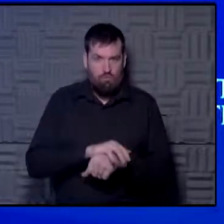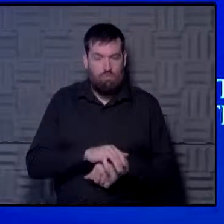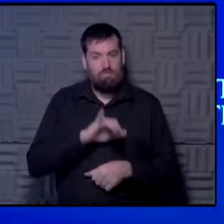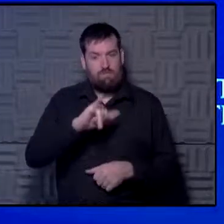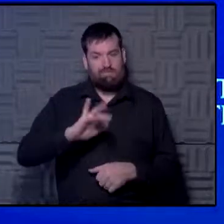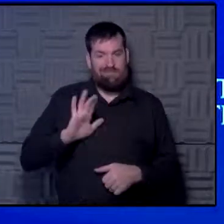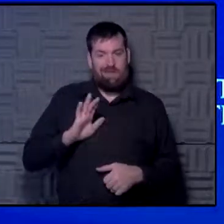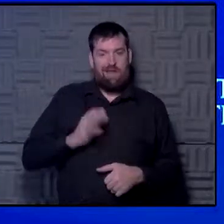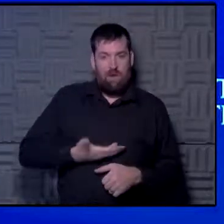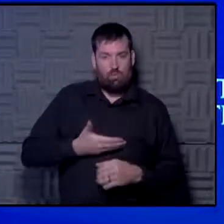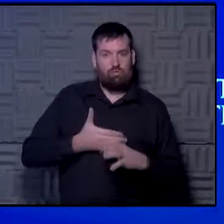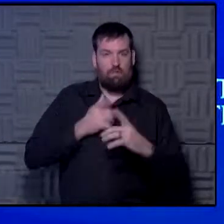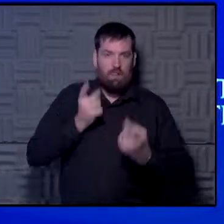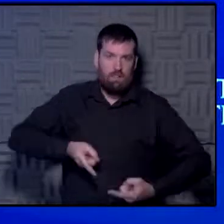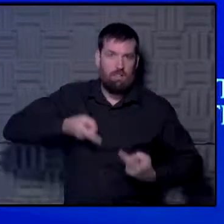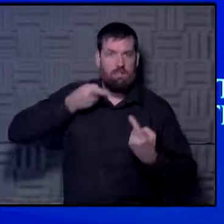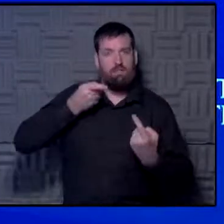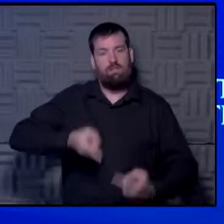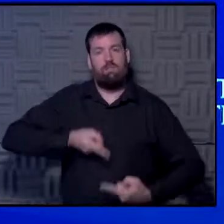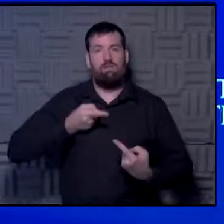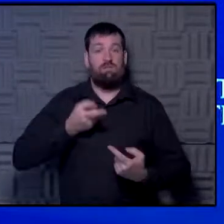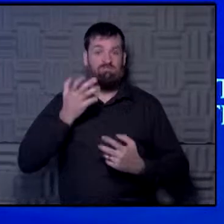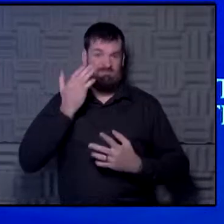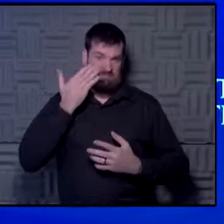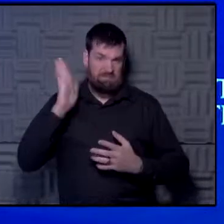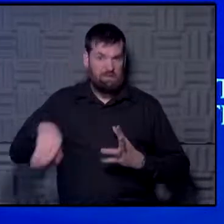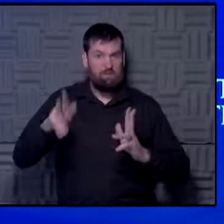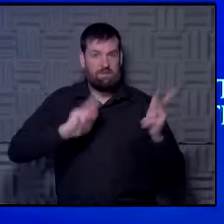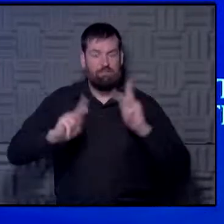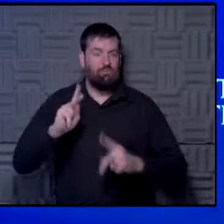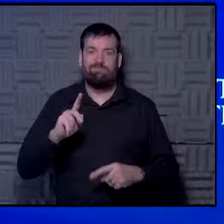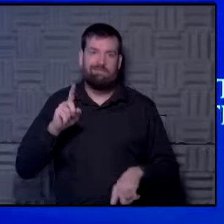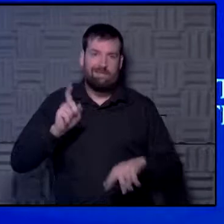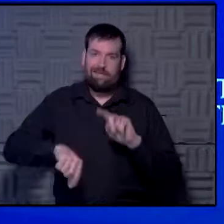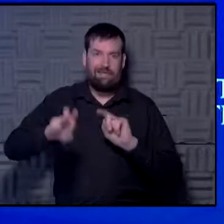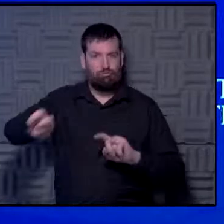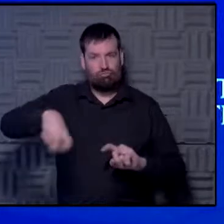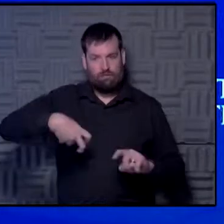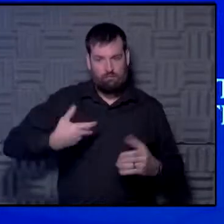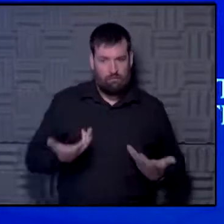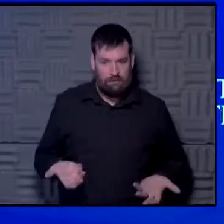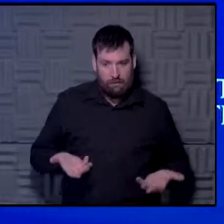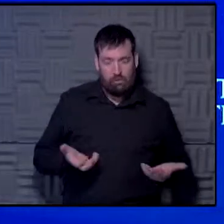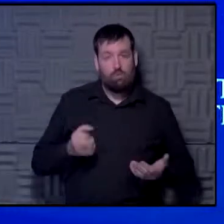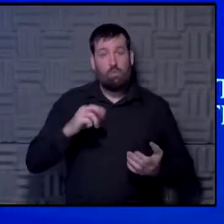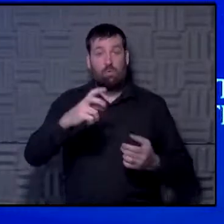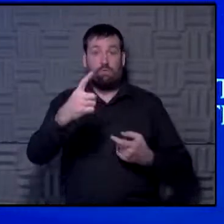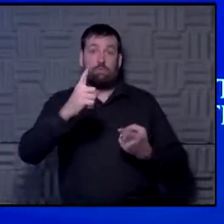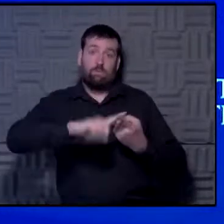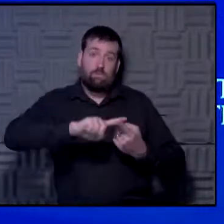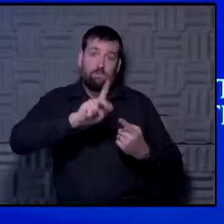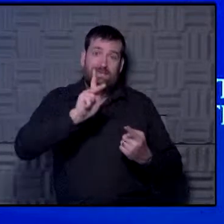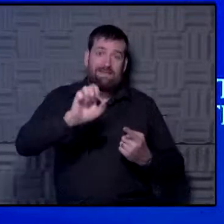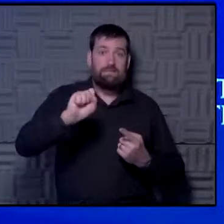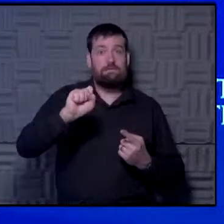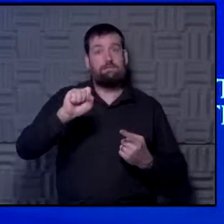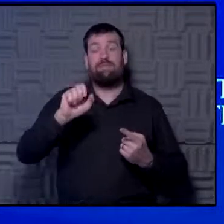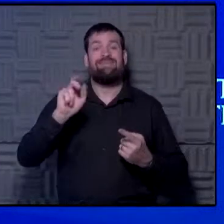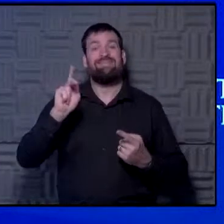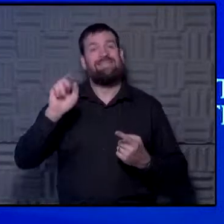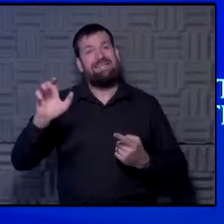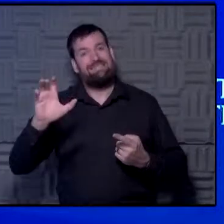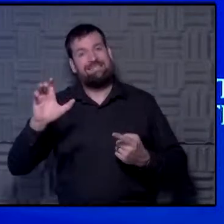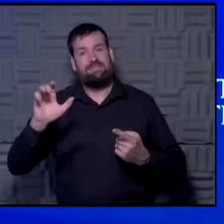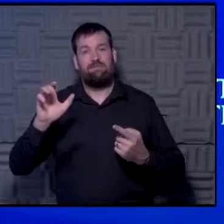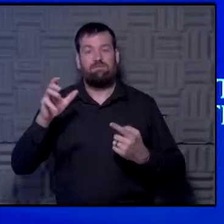been our struggle here, and we know that there are people that we couldn't get transferred into our hospital or into Kansas City from outside hospitals